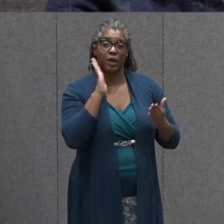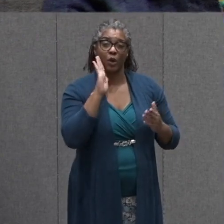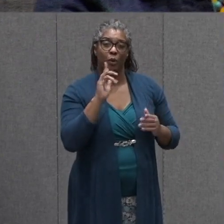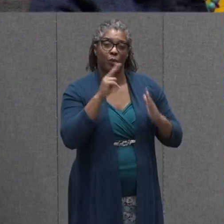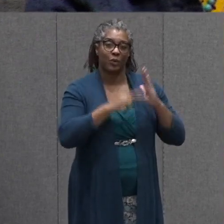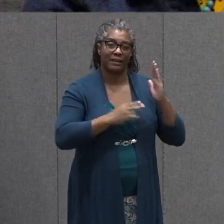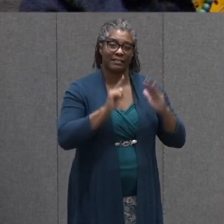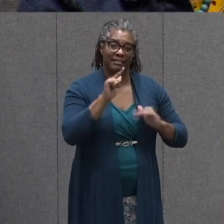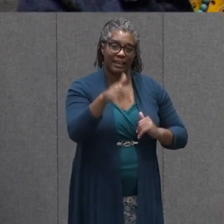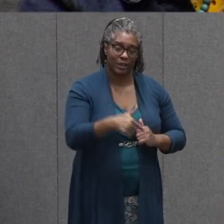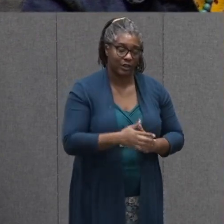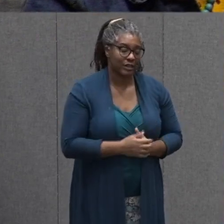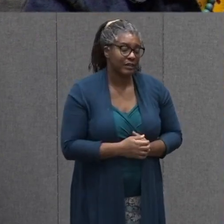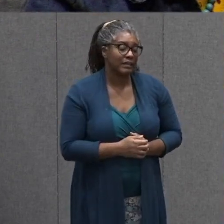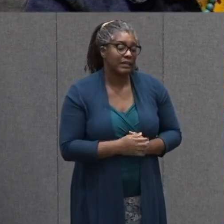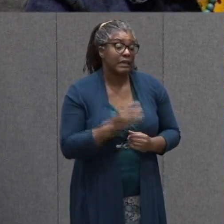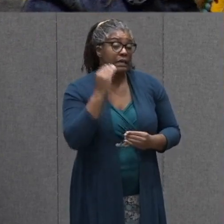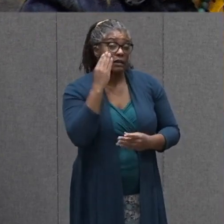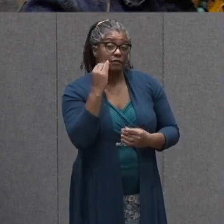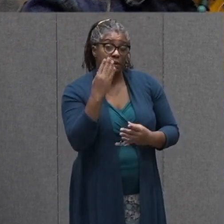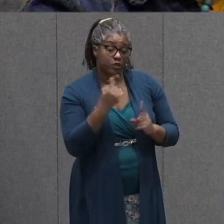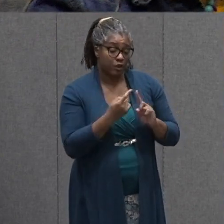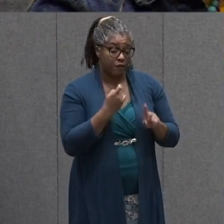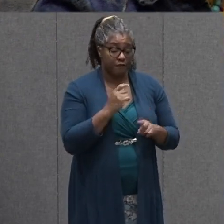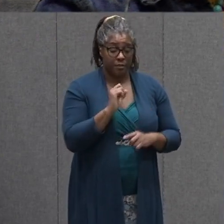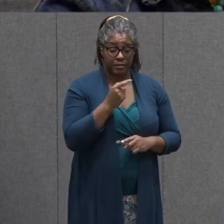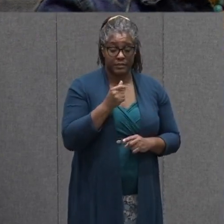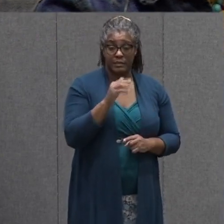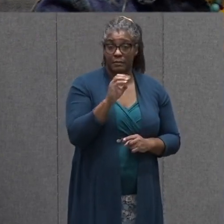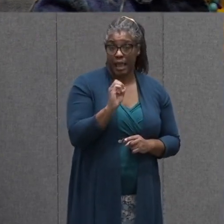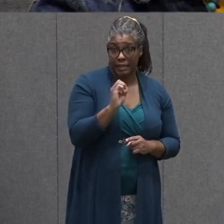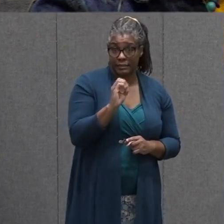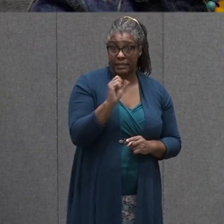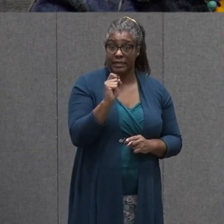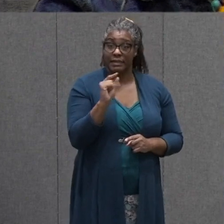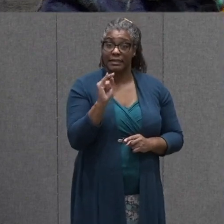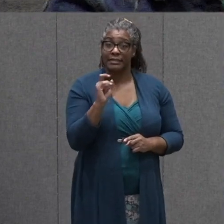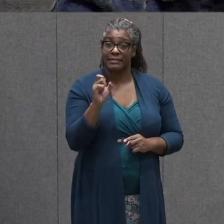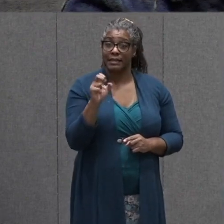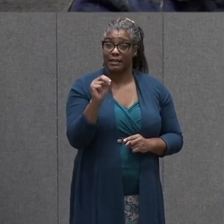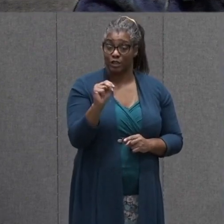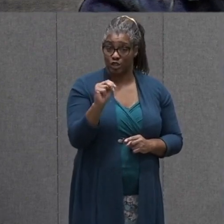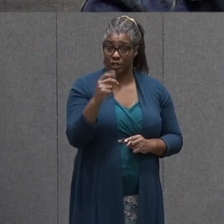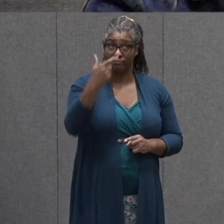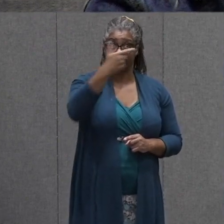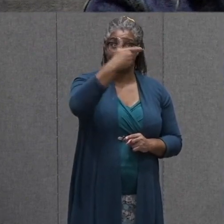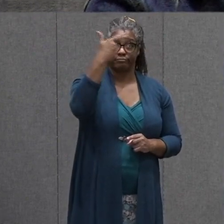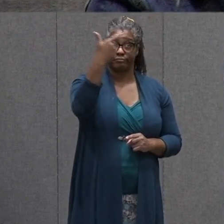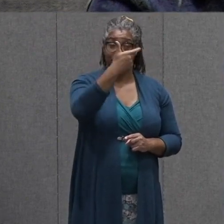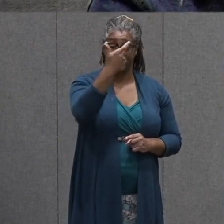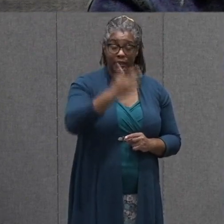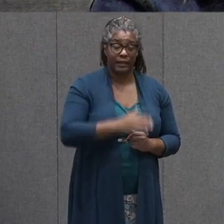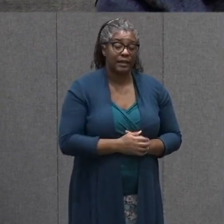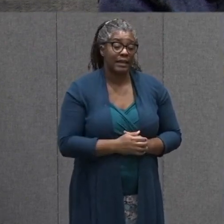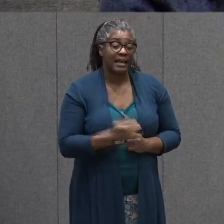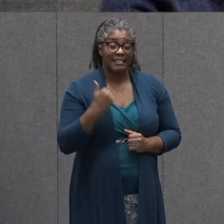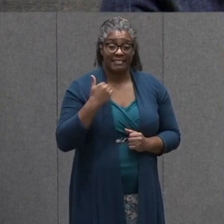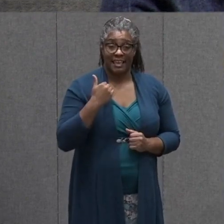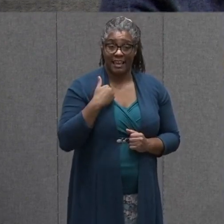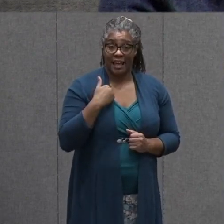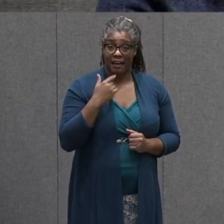paper towel that I got kind of wet, right? So I put it in some water, and not soaking wet, but just wet